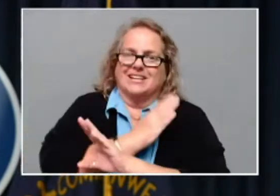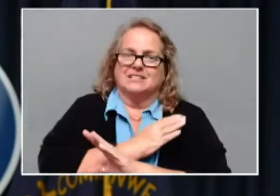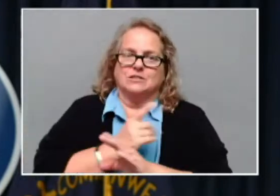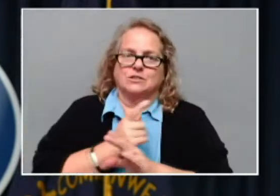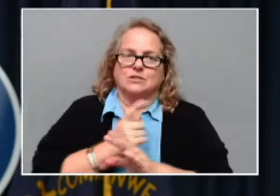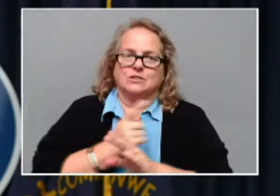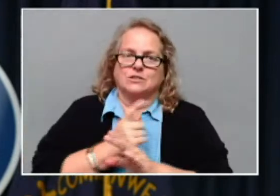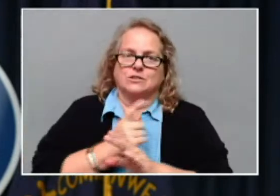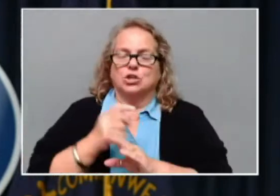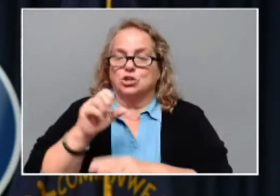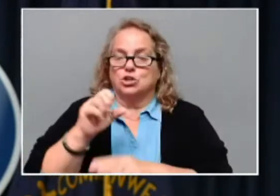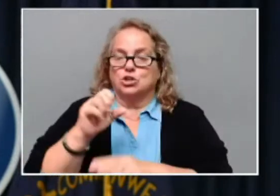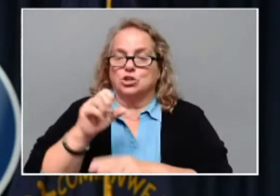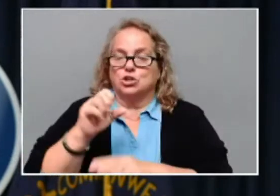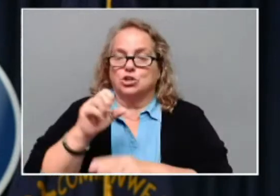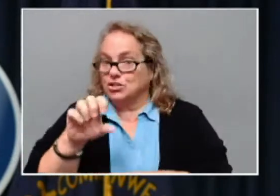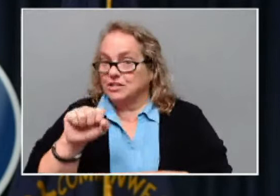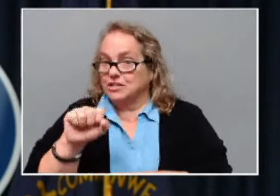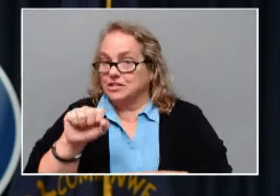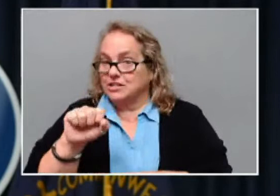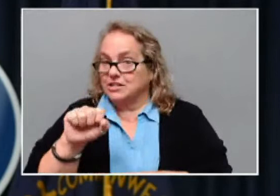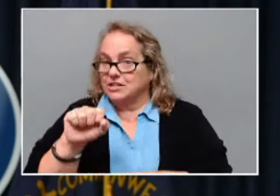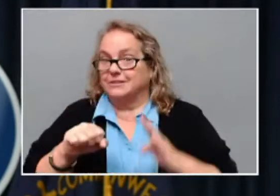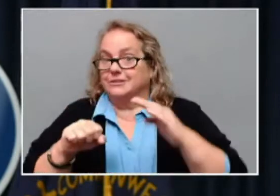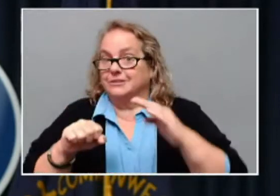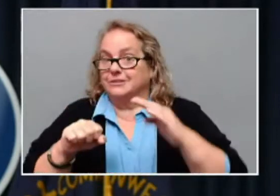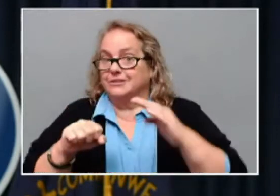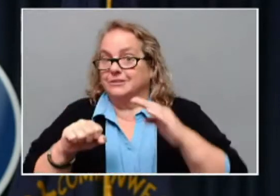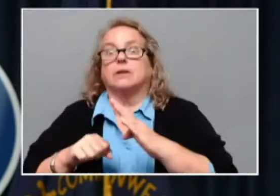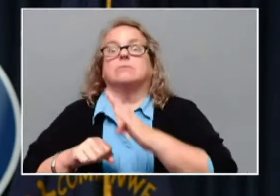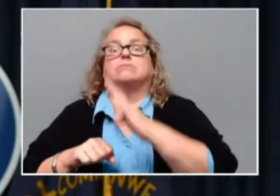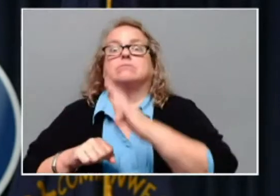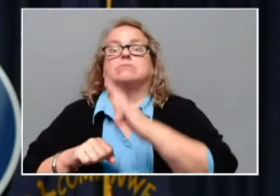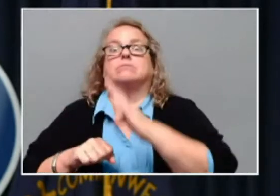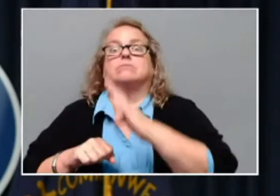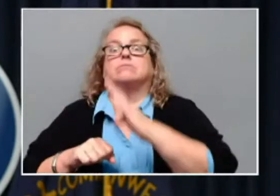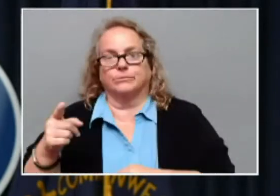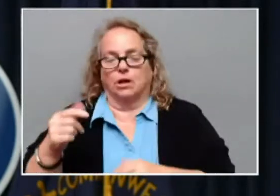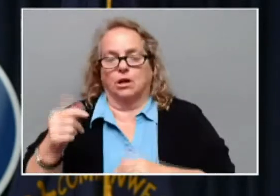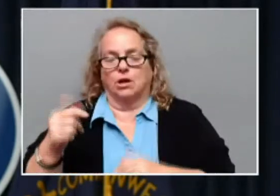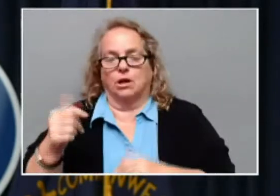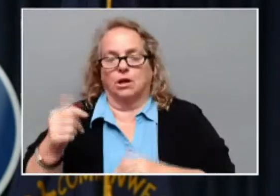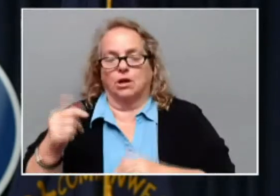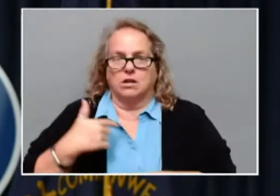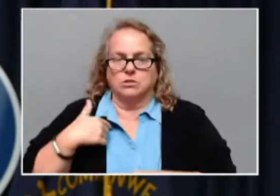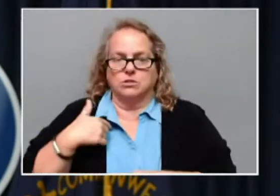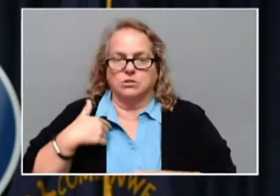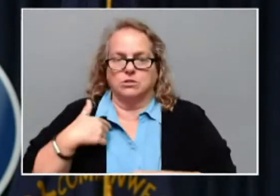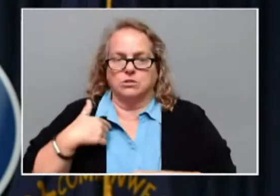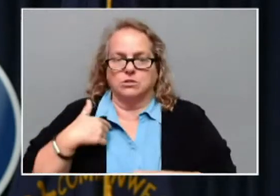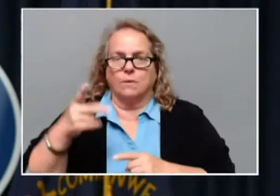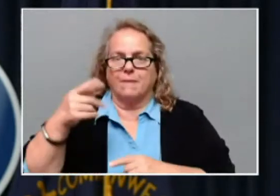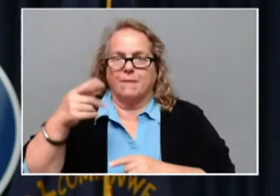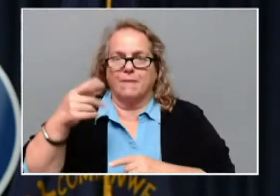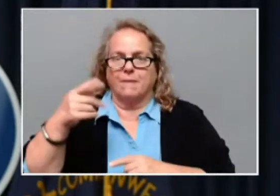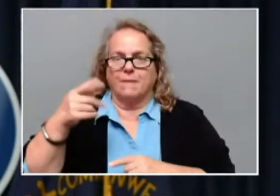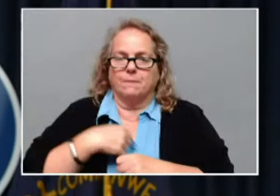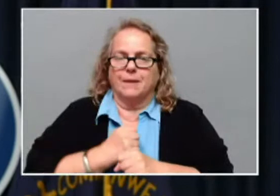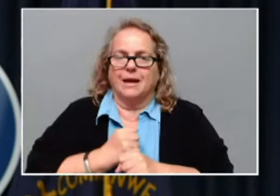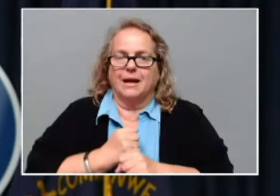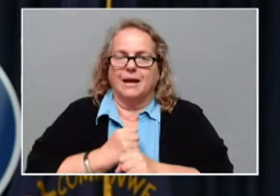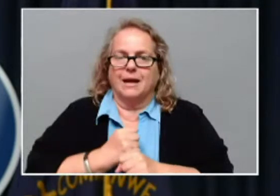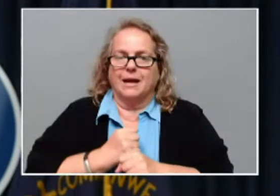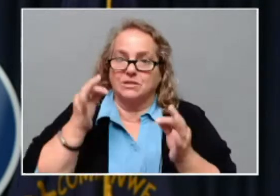surges that caused us to rightfully make really severe decisions. Now we know we